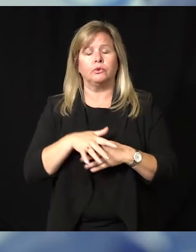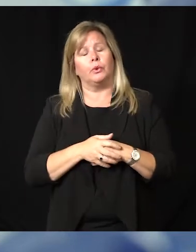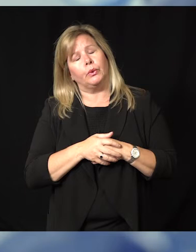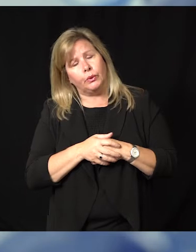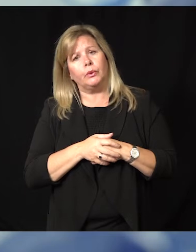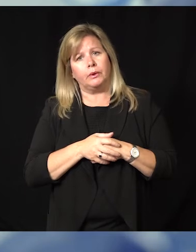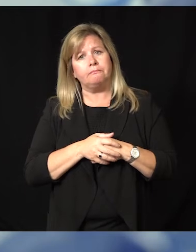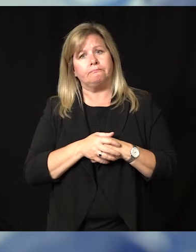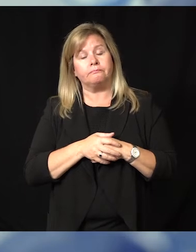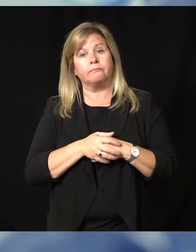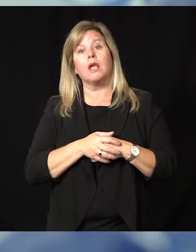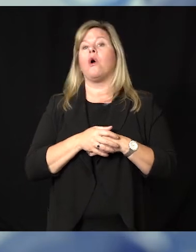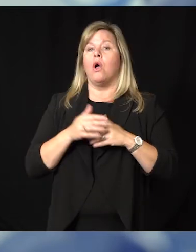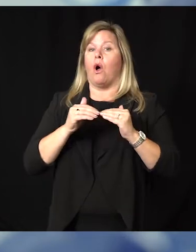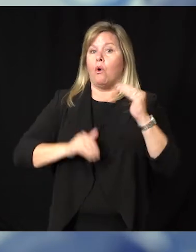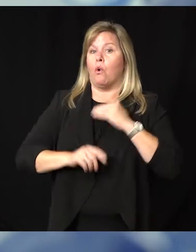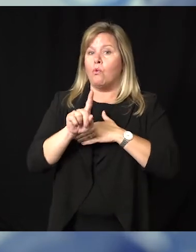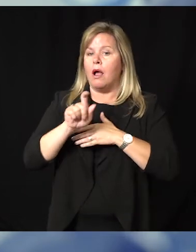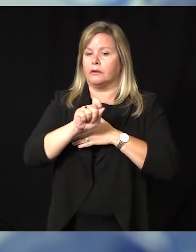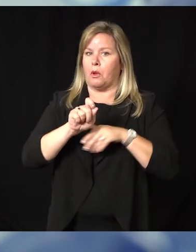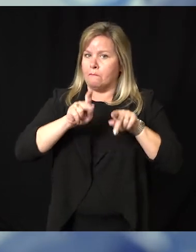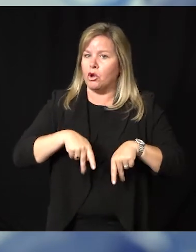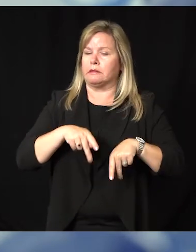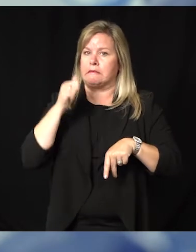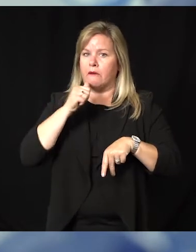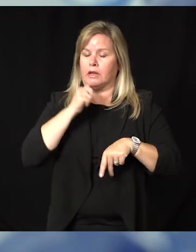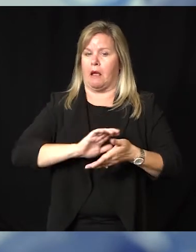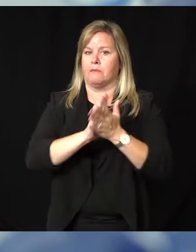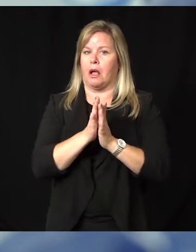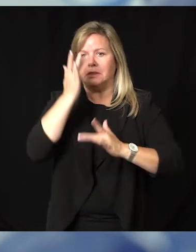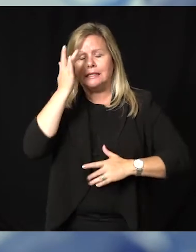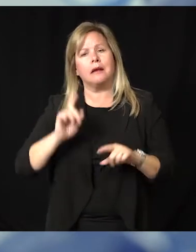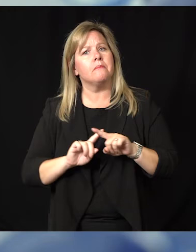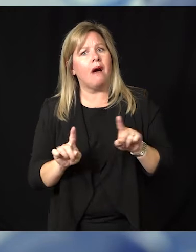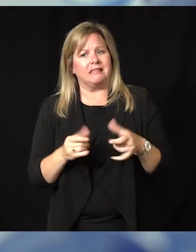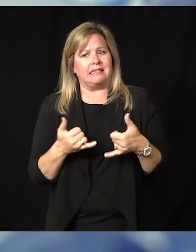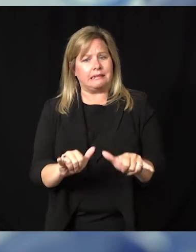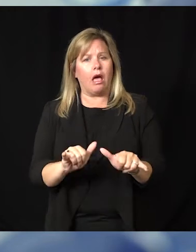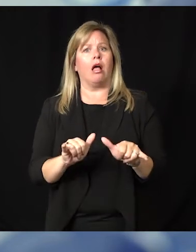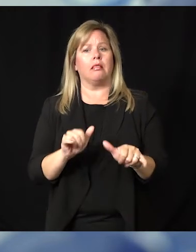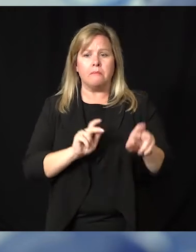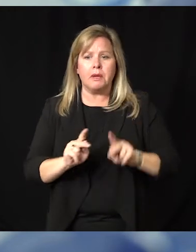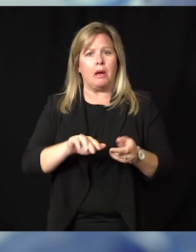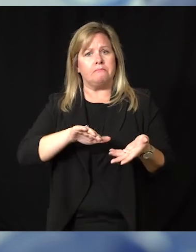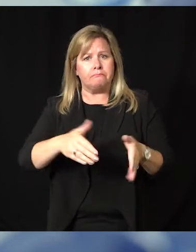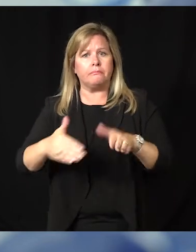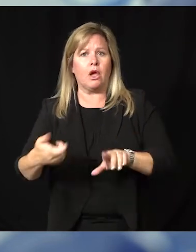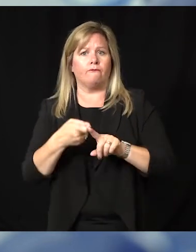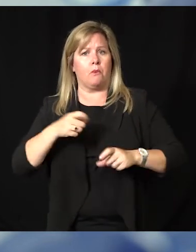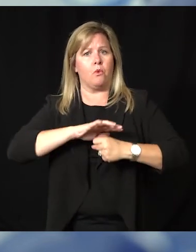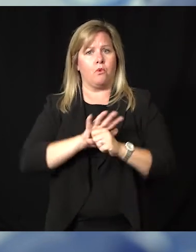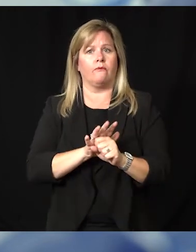slowed to less than 1 per day, we will continue to lose amazing people for a while. And so,